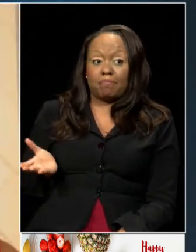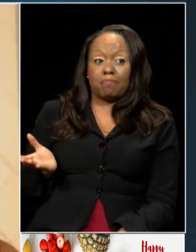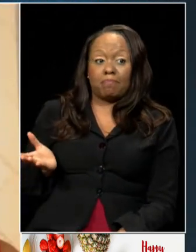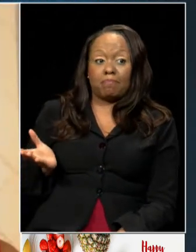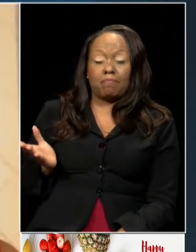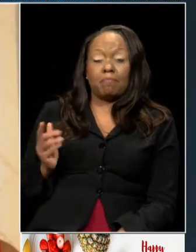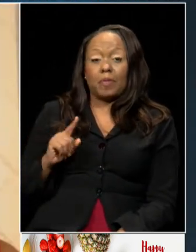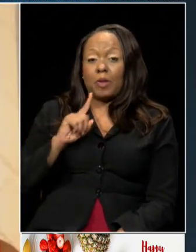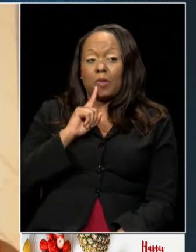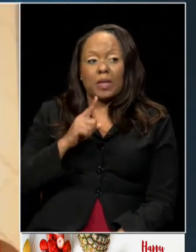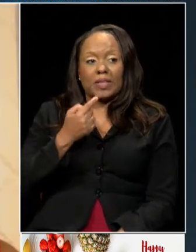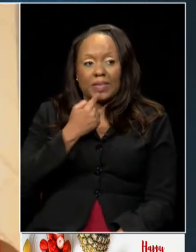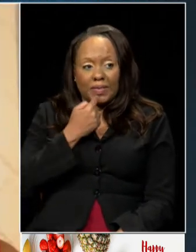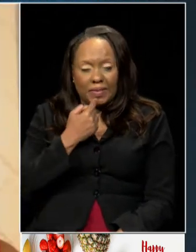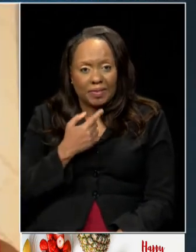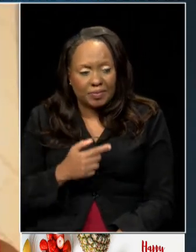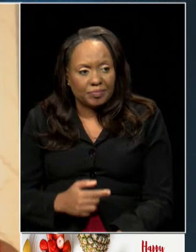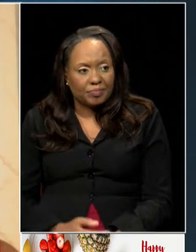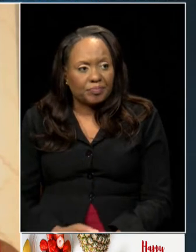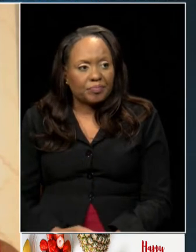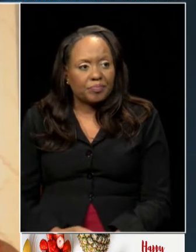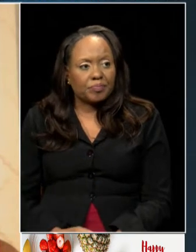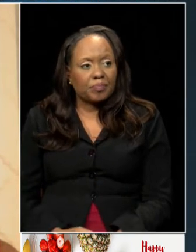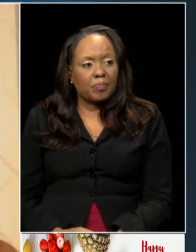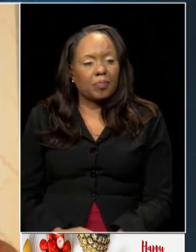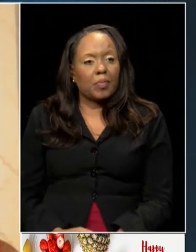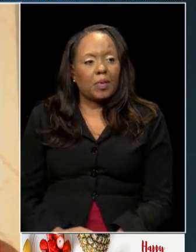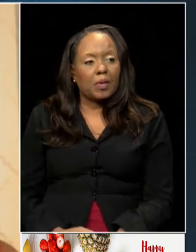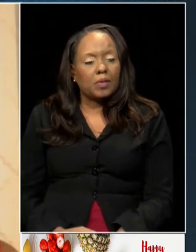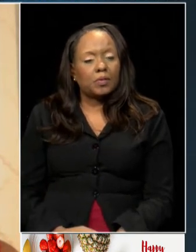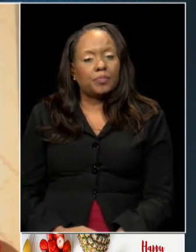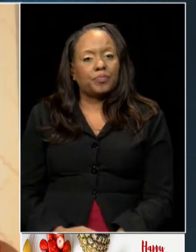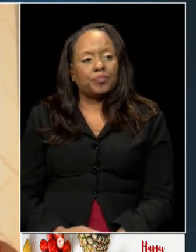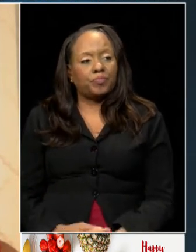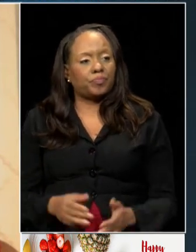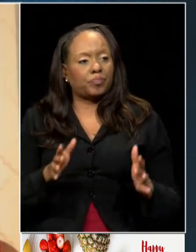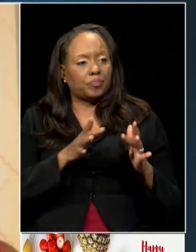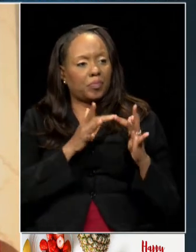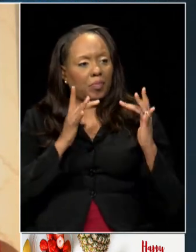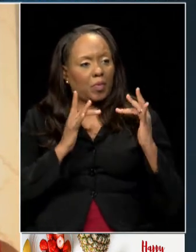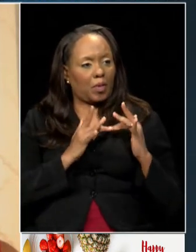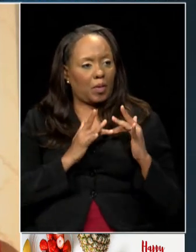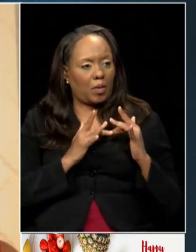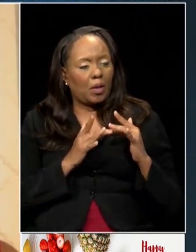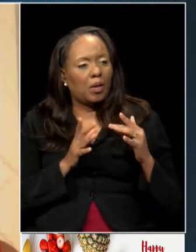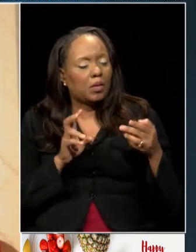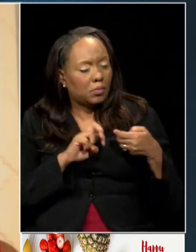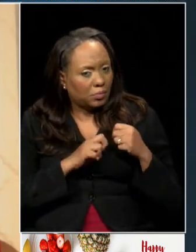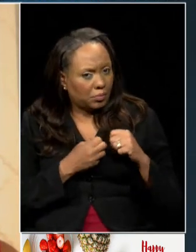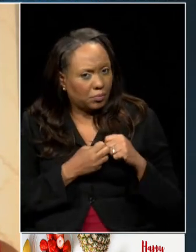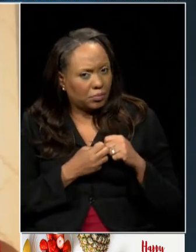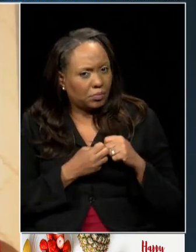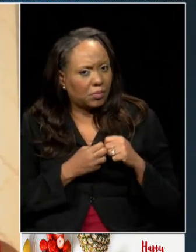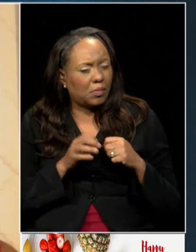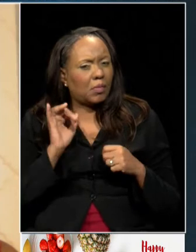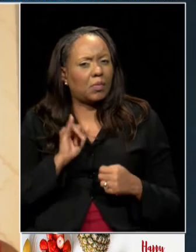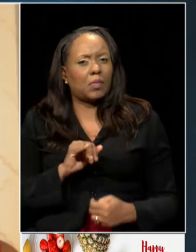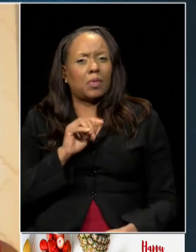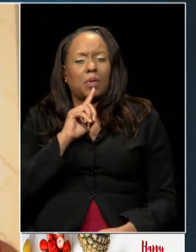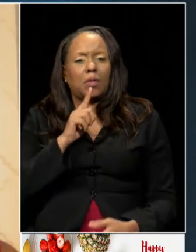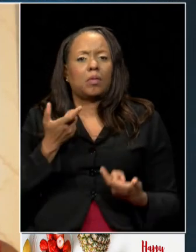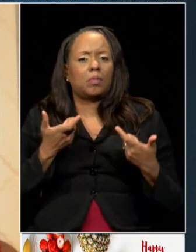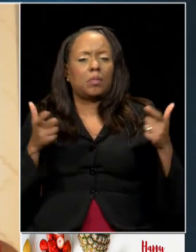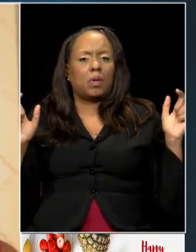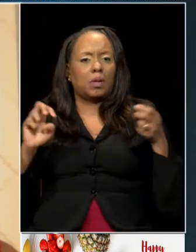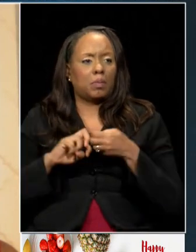serious. Is it safe to say that cardiac issues, this is one of the major